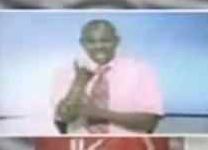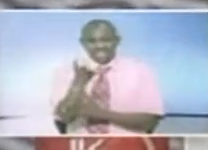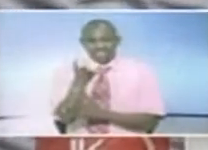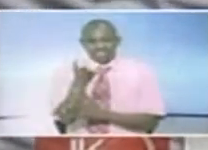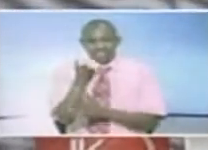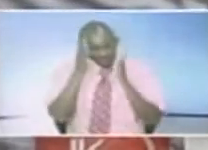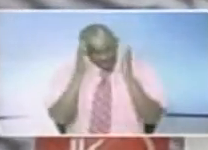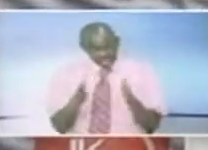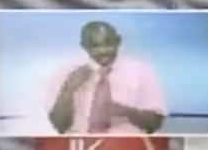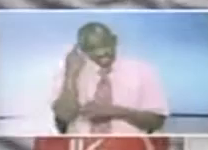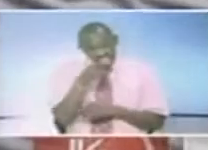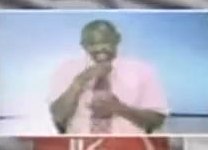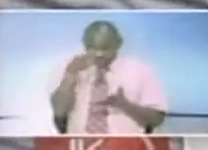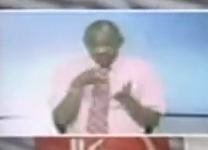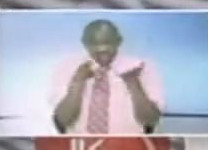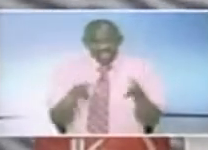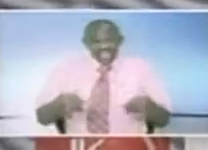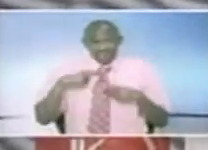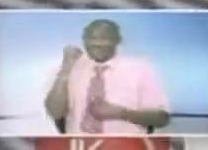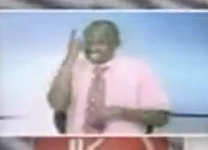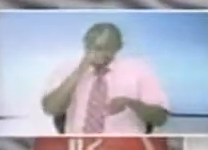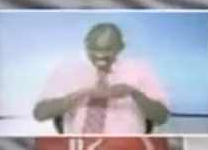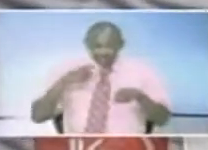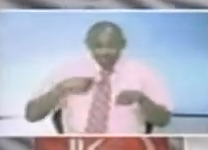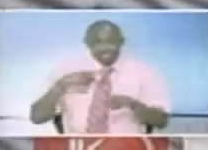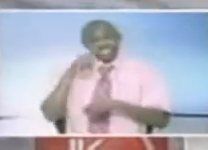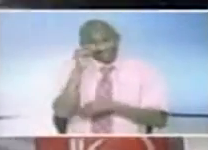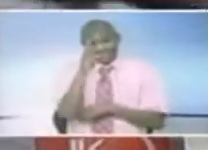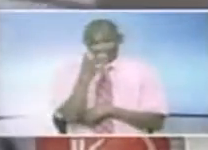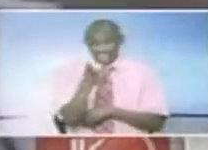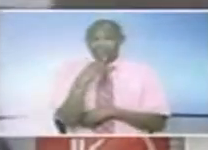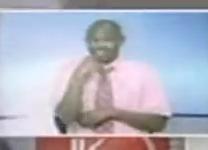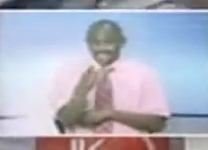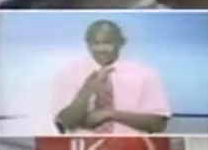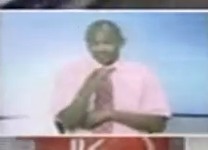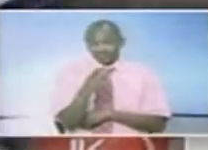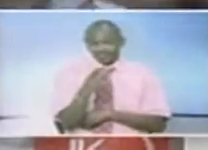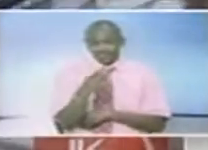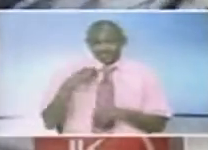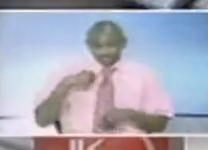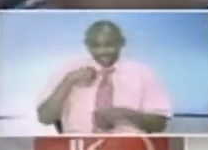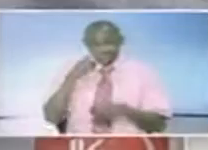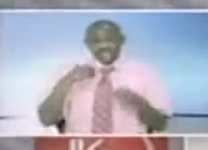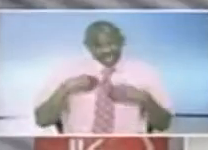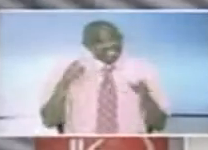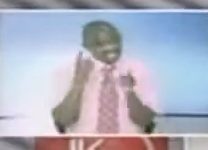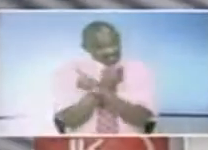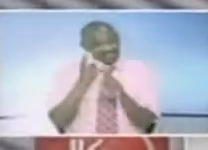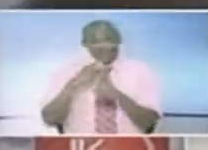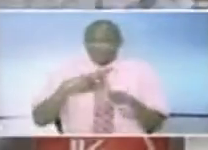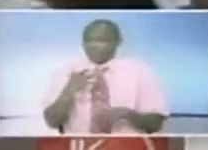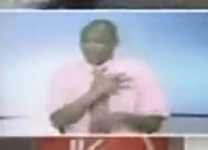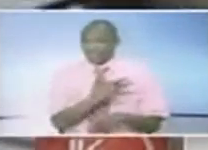character on air, live for the first time on television. And I tell you, you are inspiring a whole bunch of people